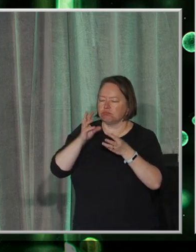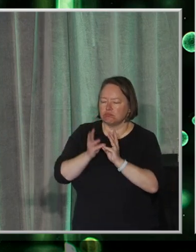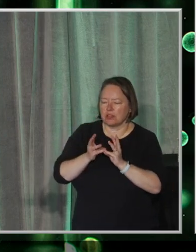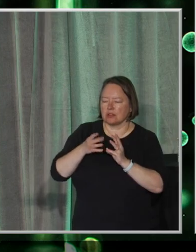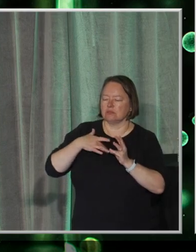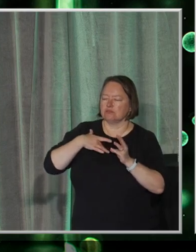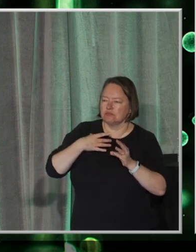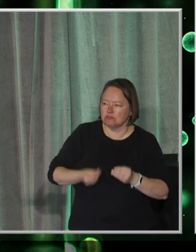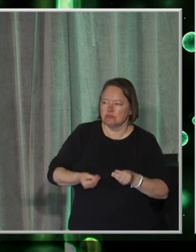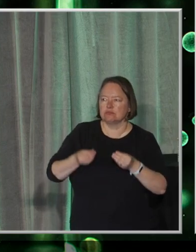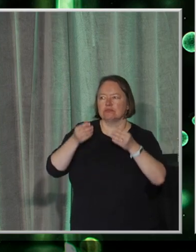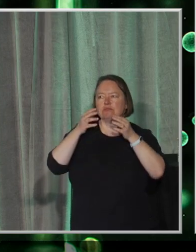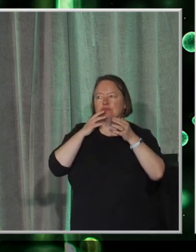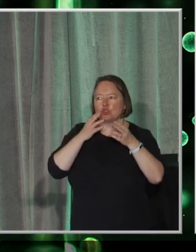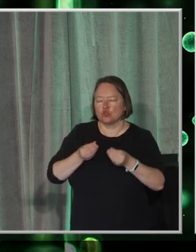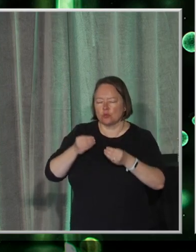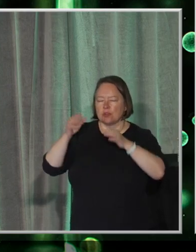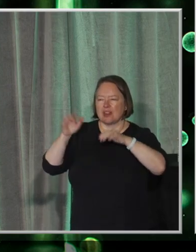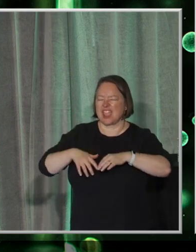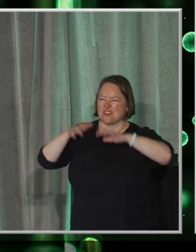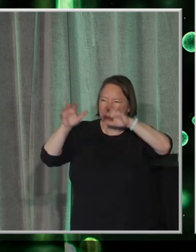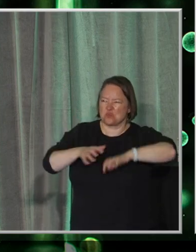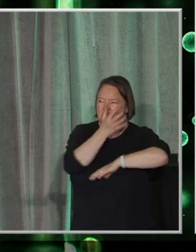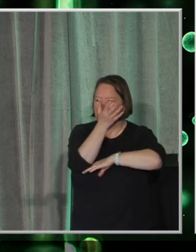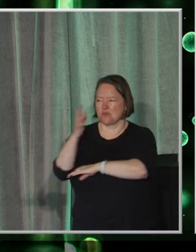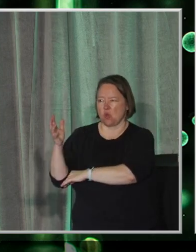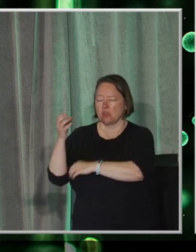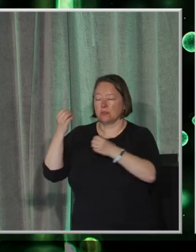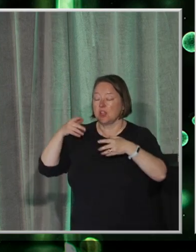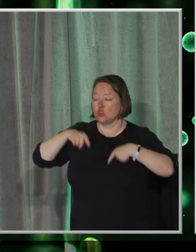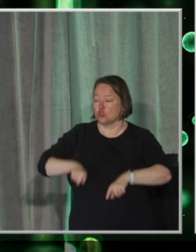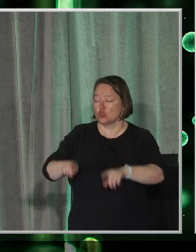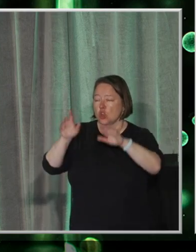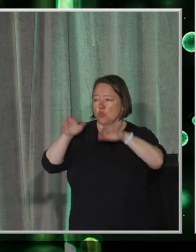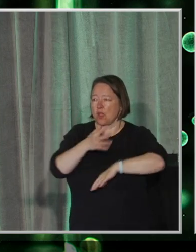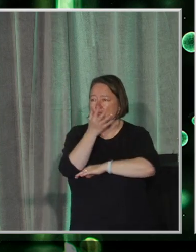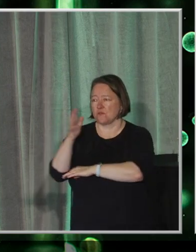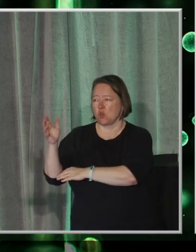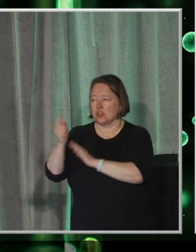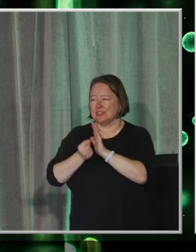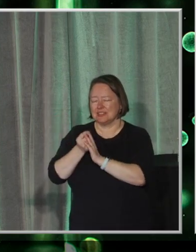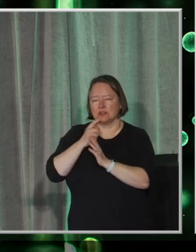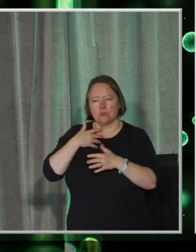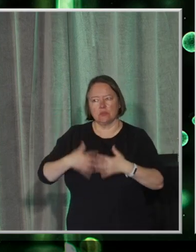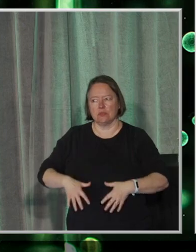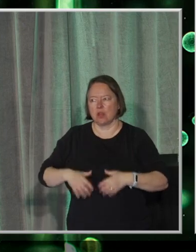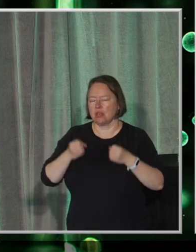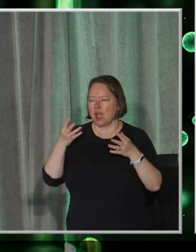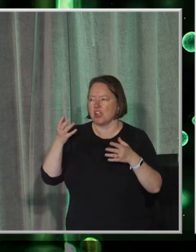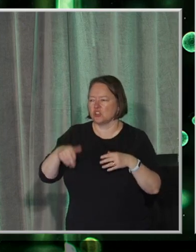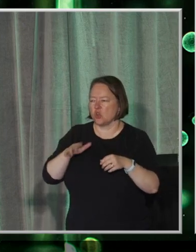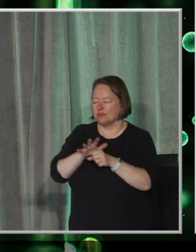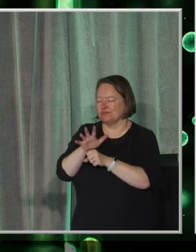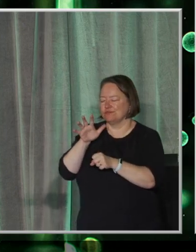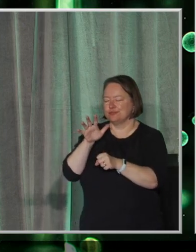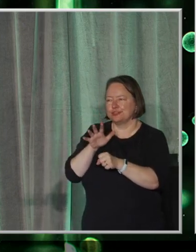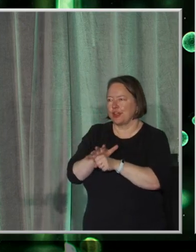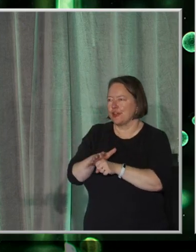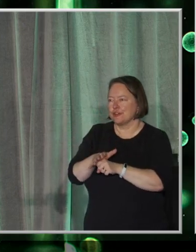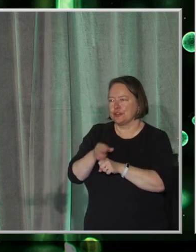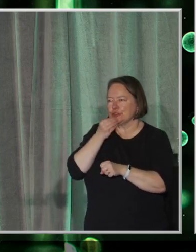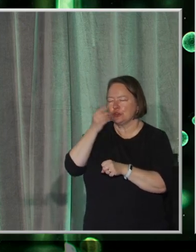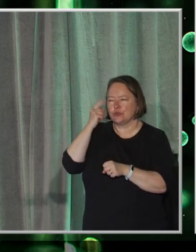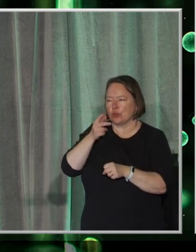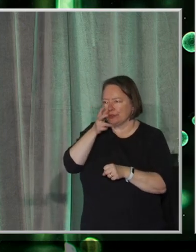humid area. So there's heavy rainfalls. During rainfall seasons, there's heavy rainfalls, hence enough feeds for the